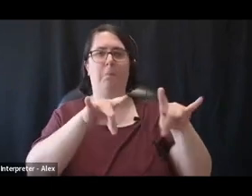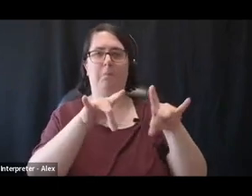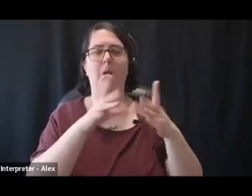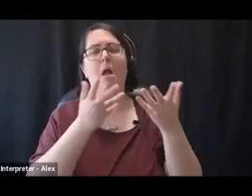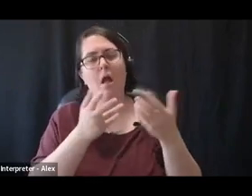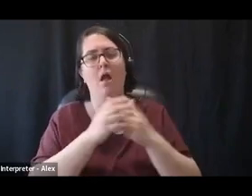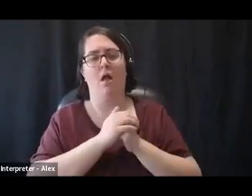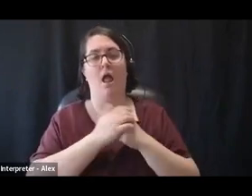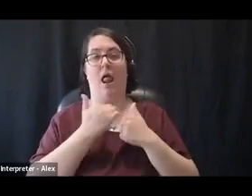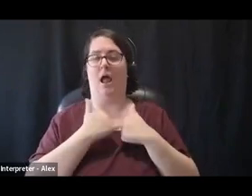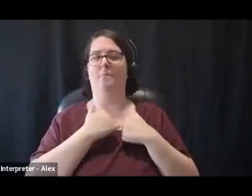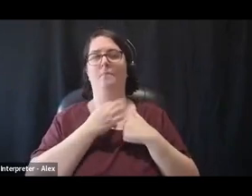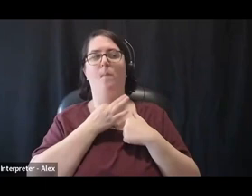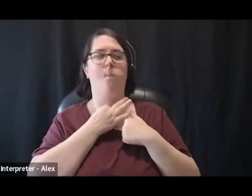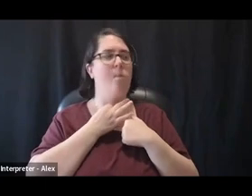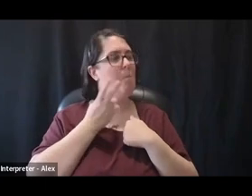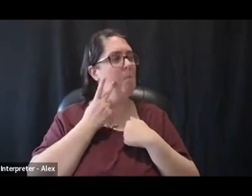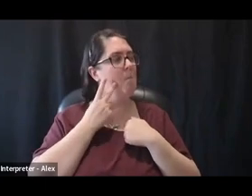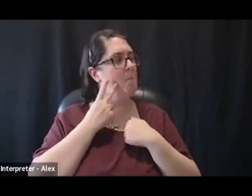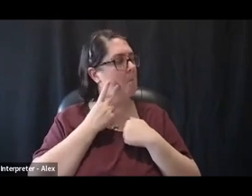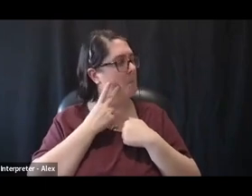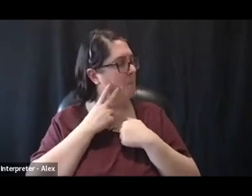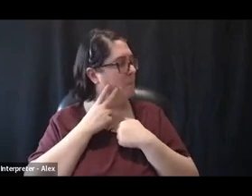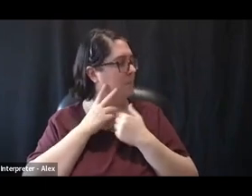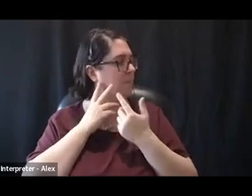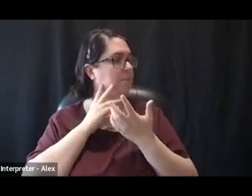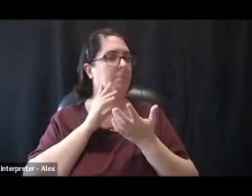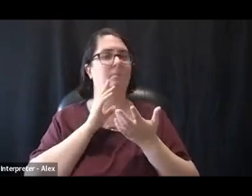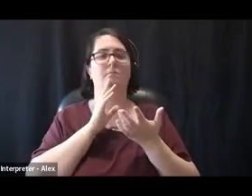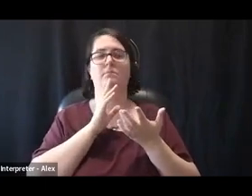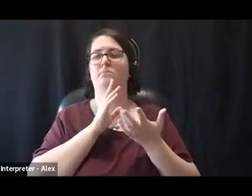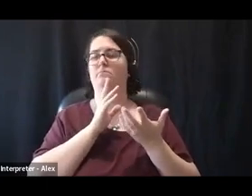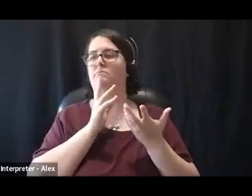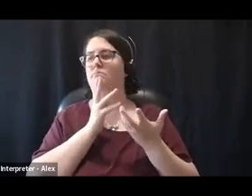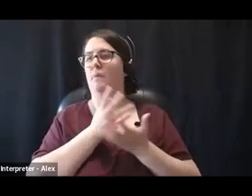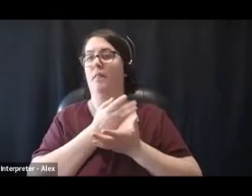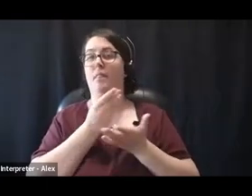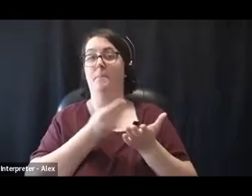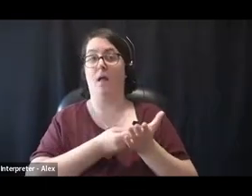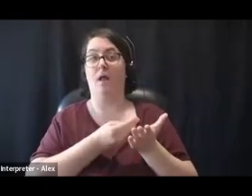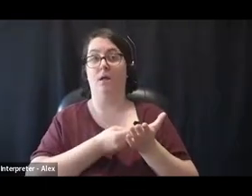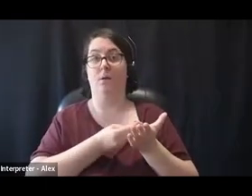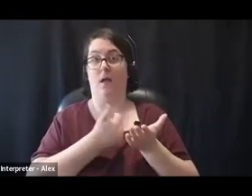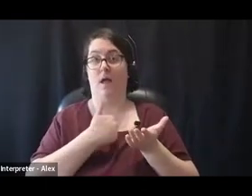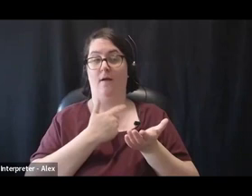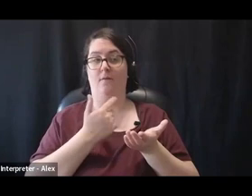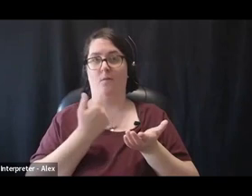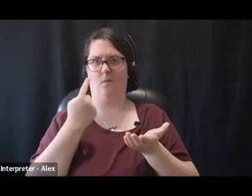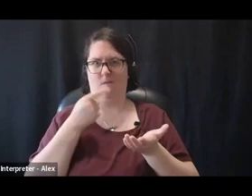been very curious about where our money goes and to who.